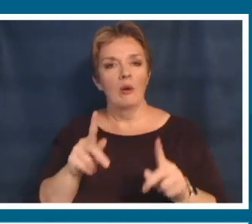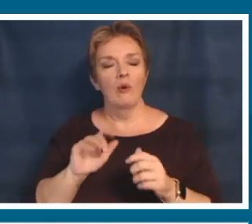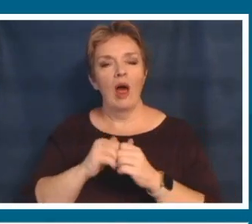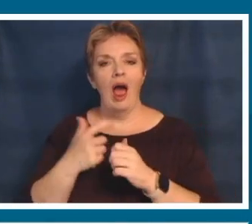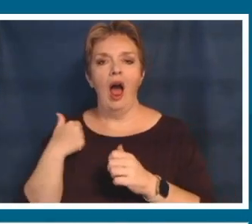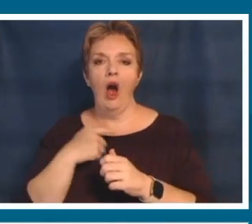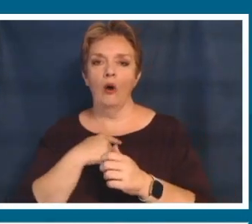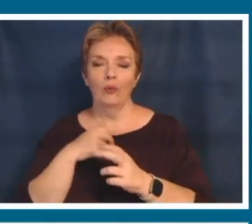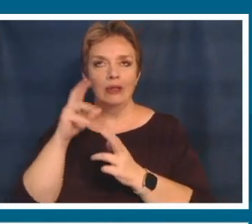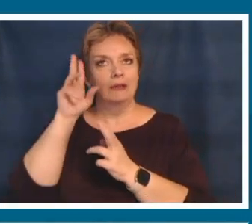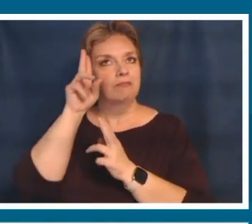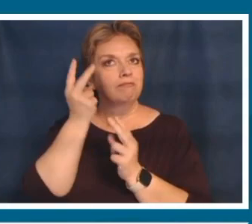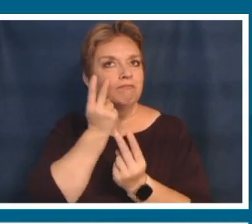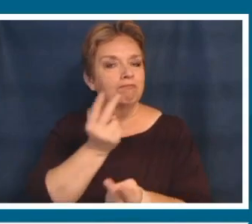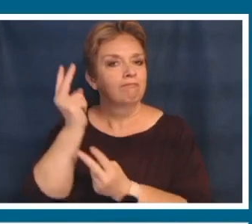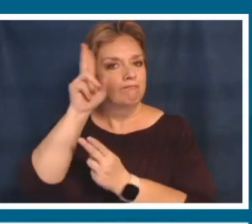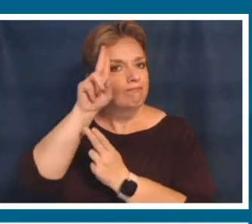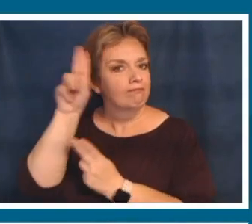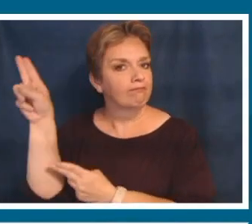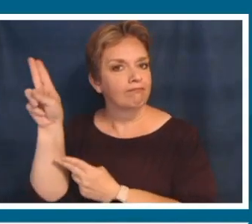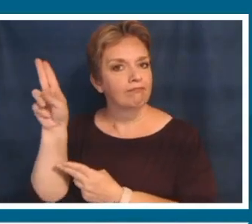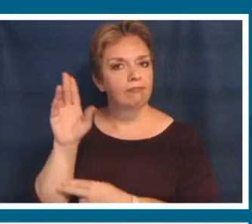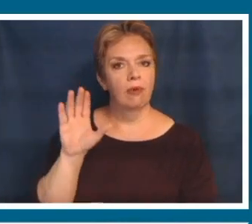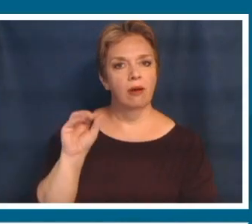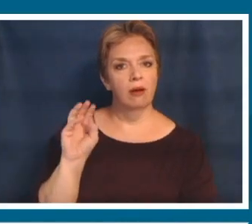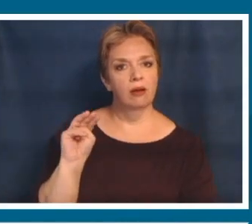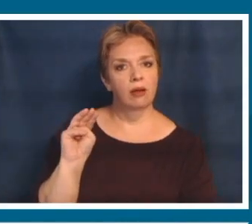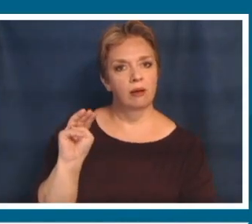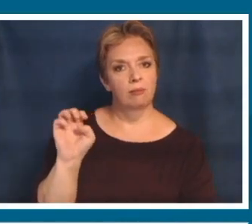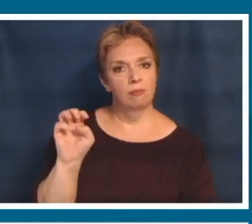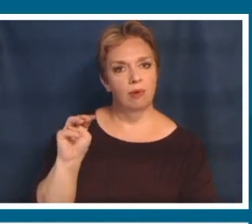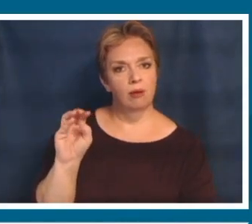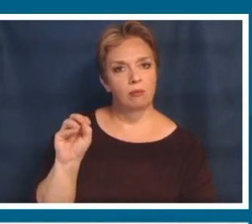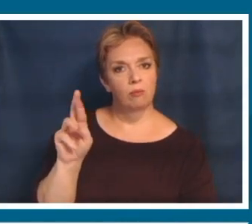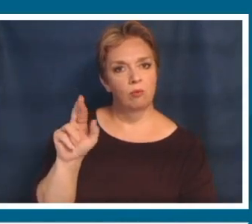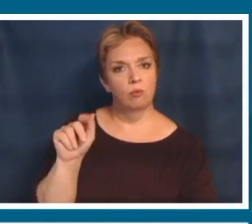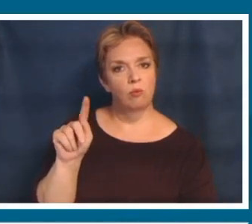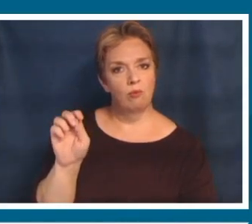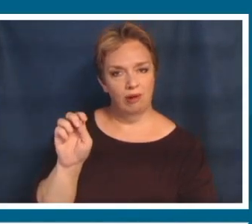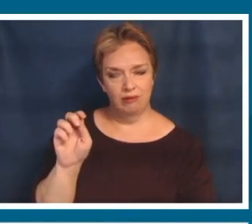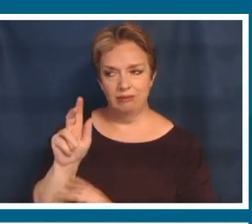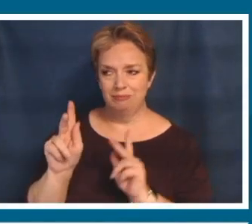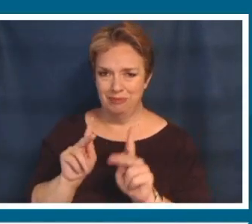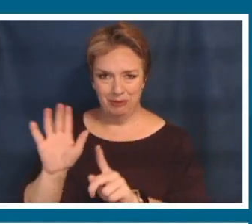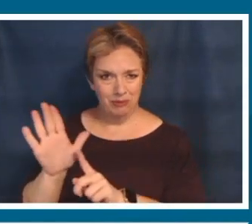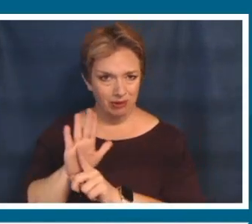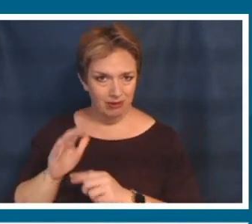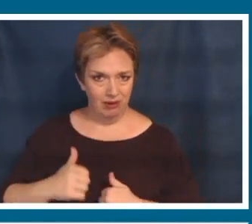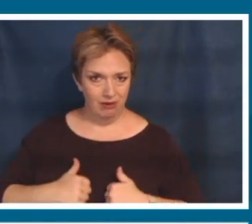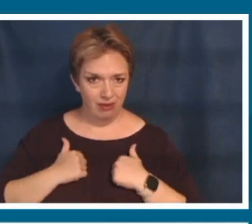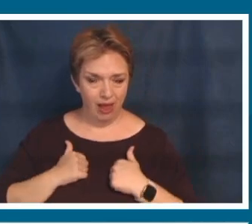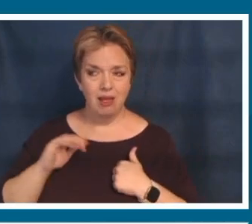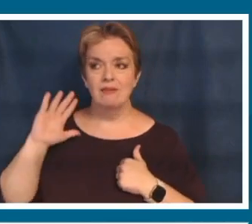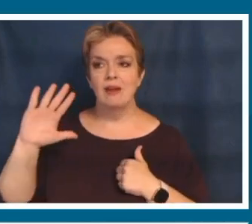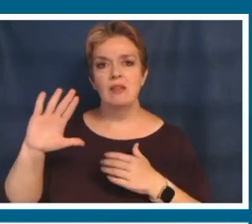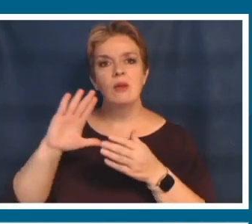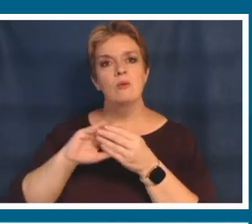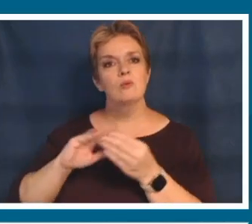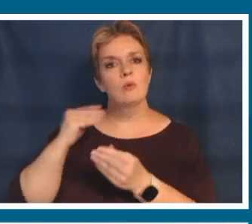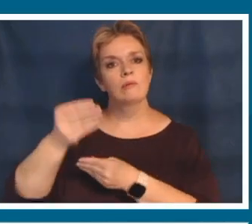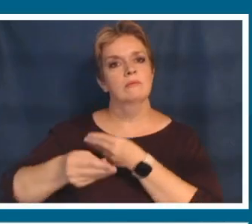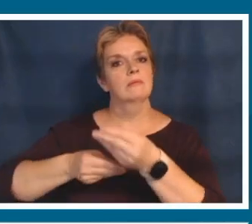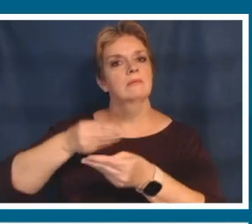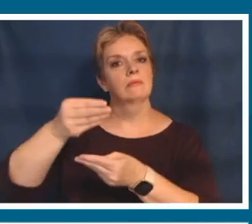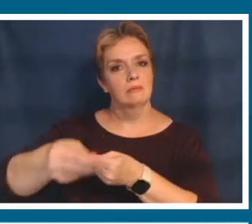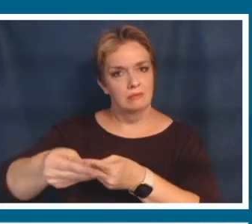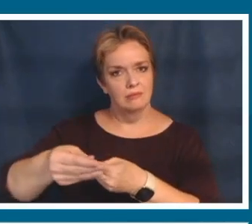stories that are important to the people the people that they've affected, and sort of their legacy as told by the community. And then finally, I have